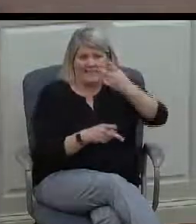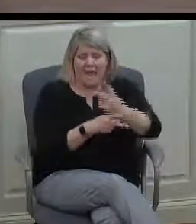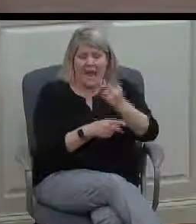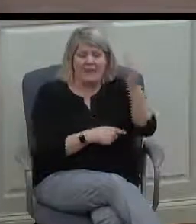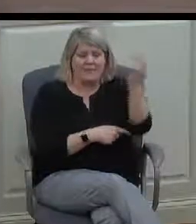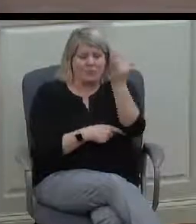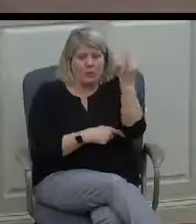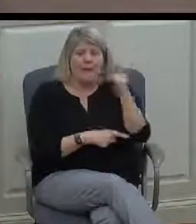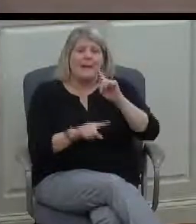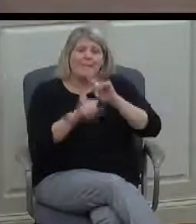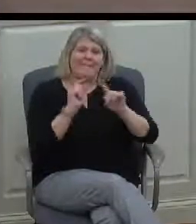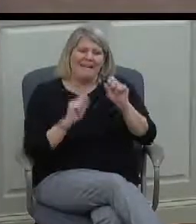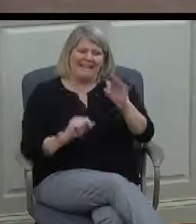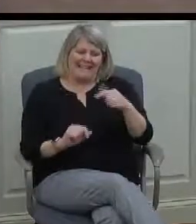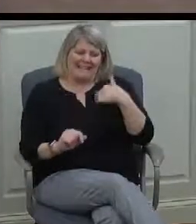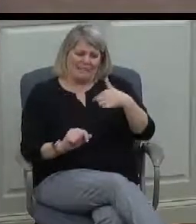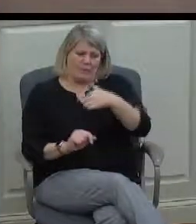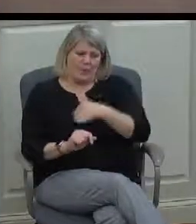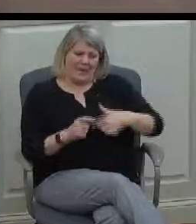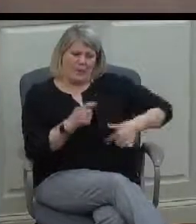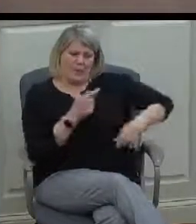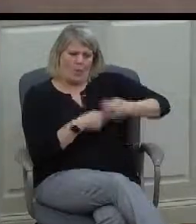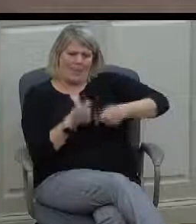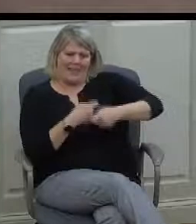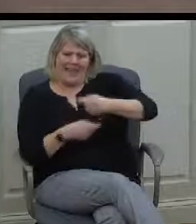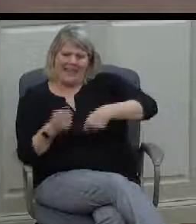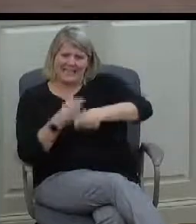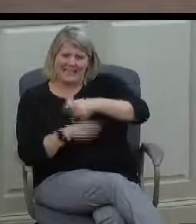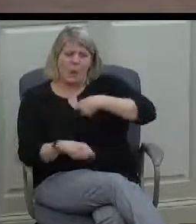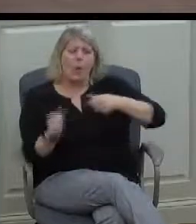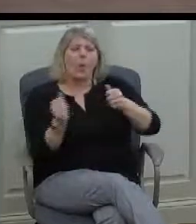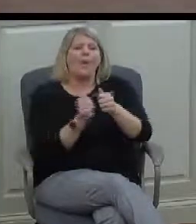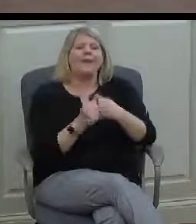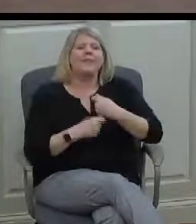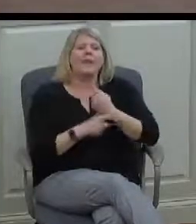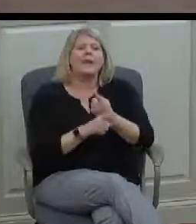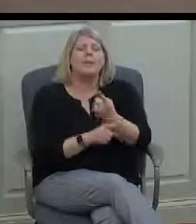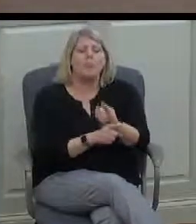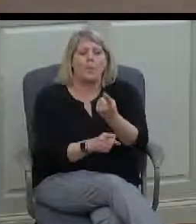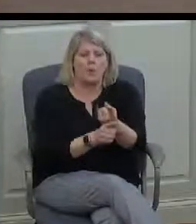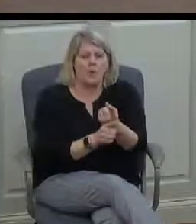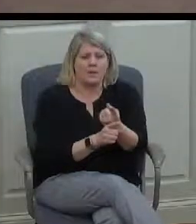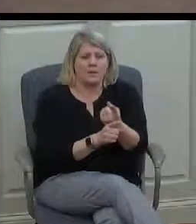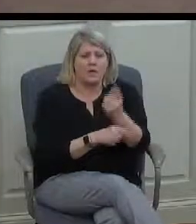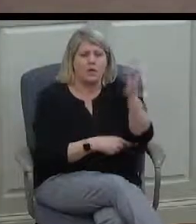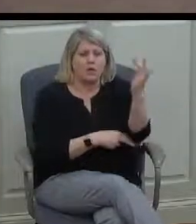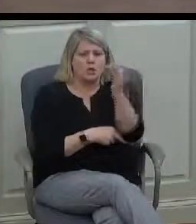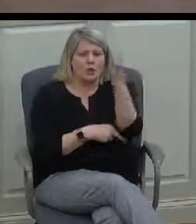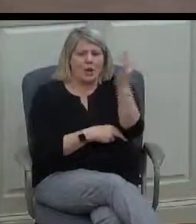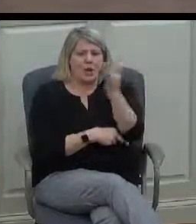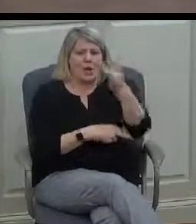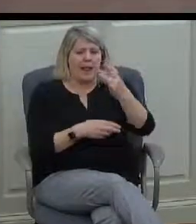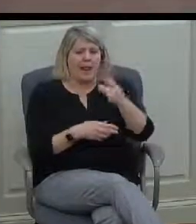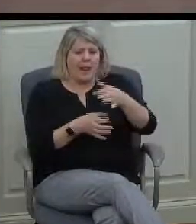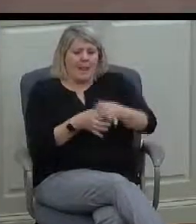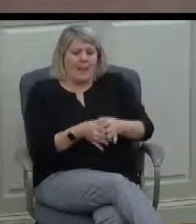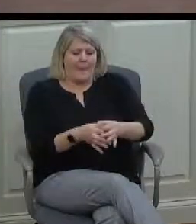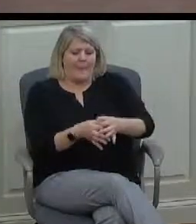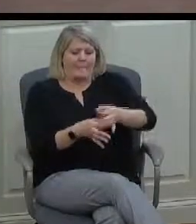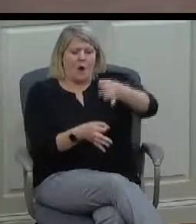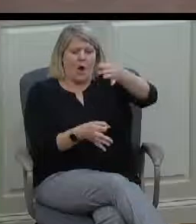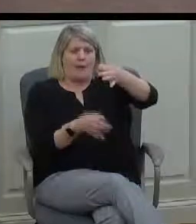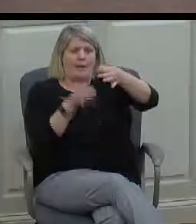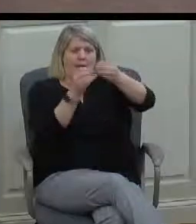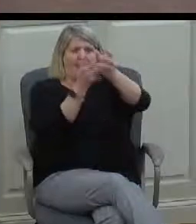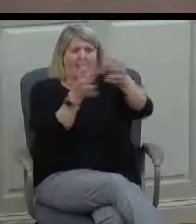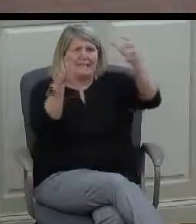I think if we were to come back and plant the right species, the bottom of that sort of, you know, tree ball would be